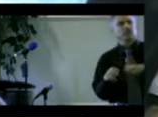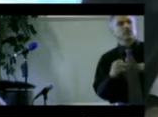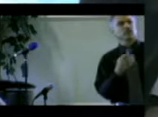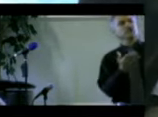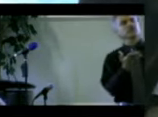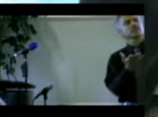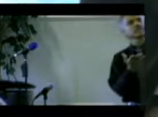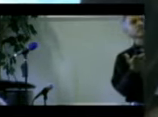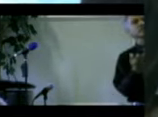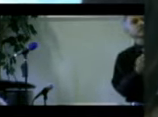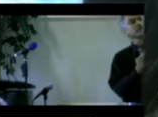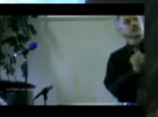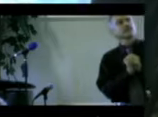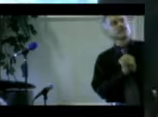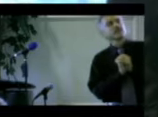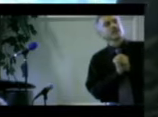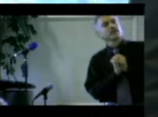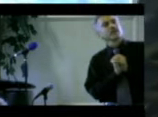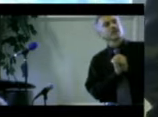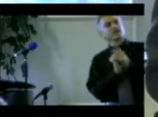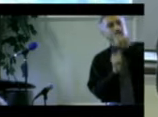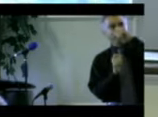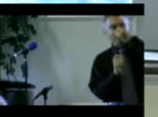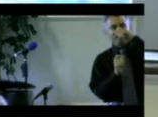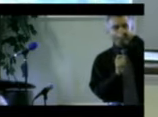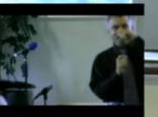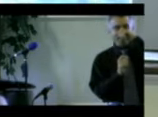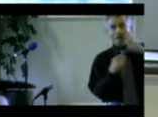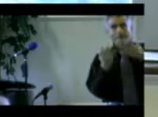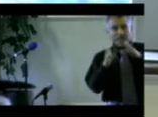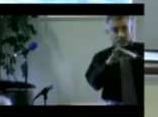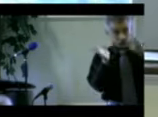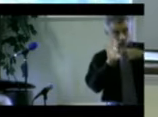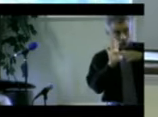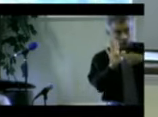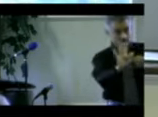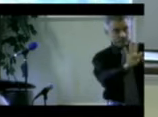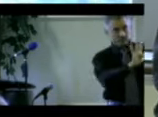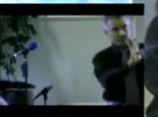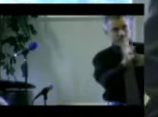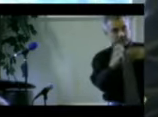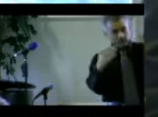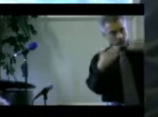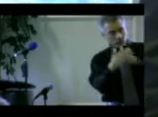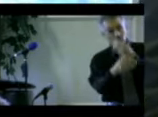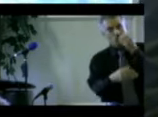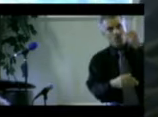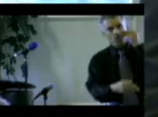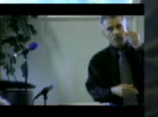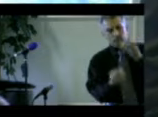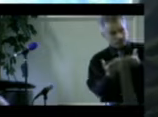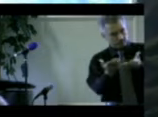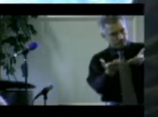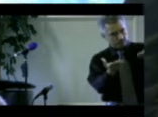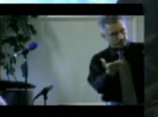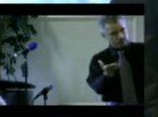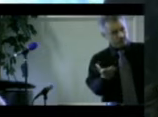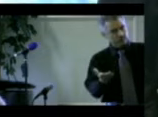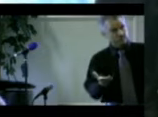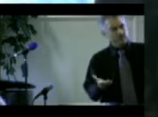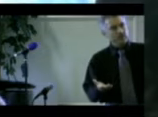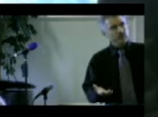as was customary for the master builder, he showed the man through his new home. He